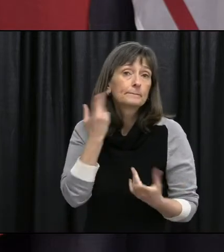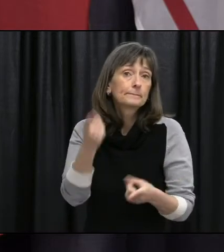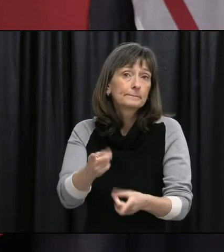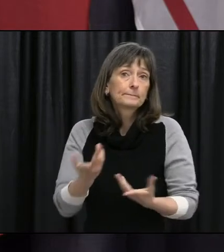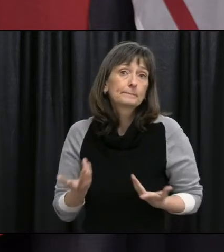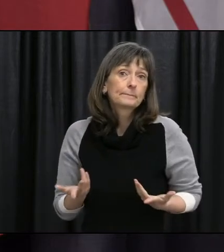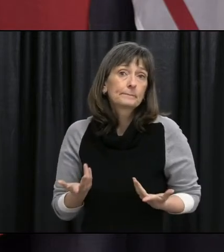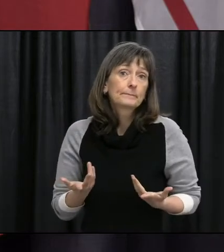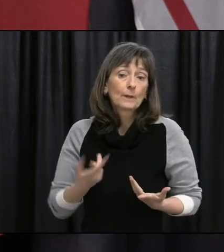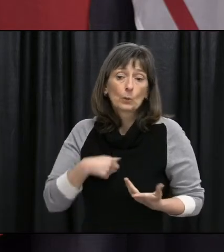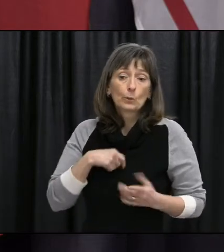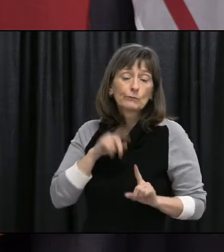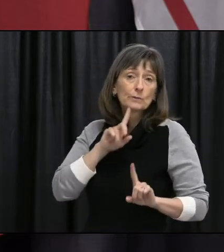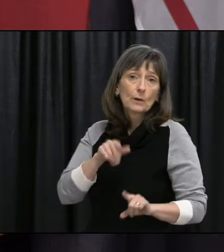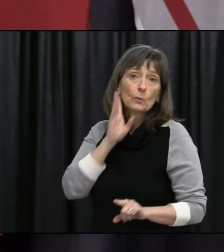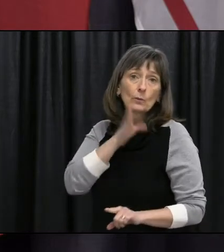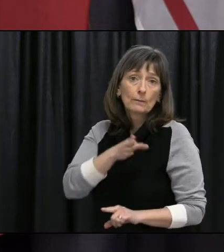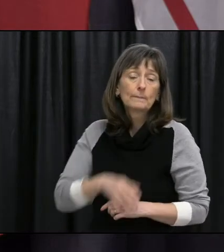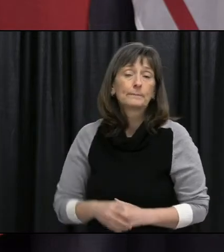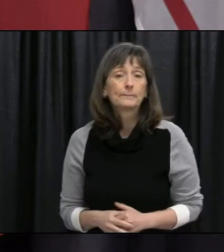and we'll respond appropriately.